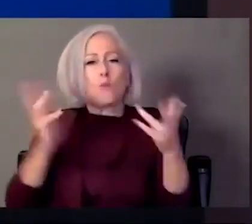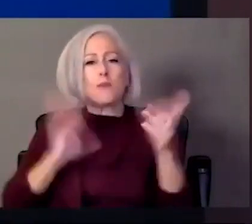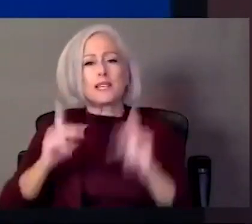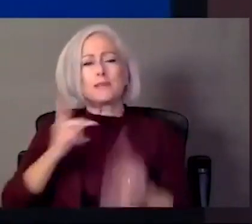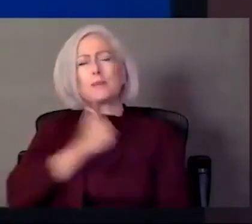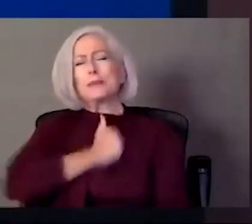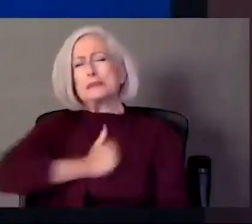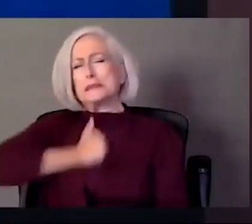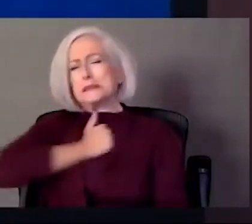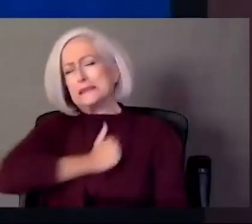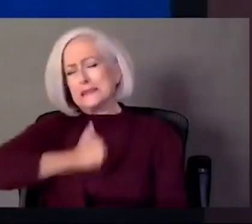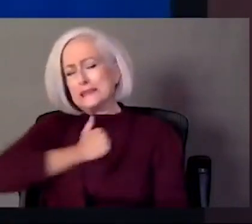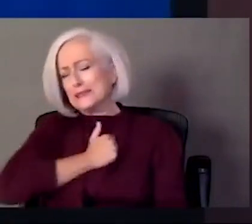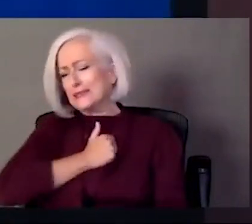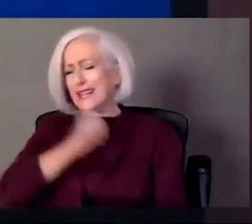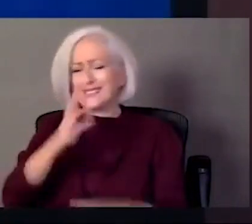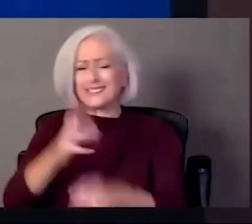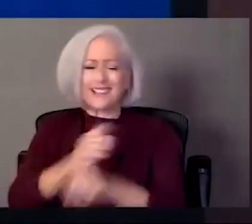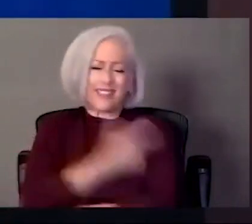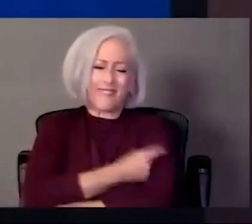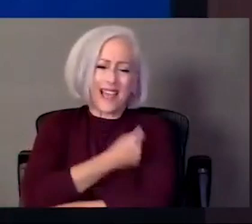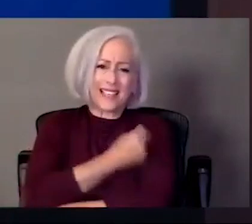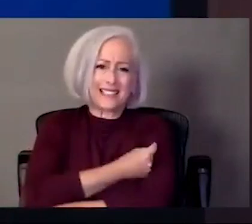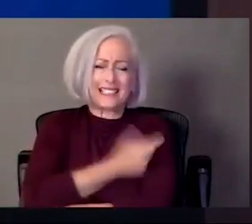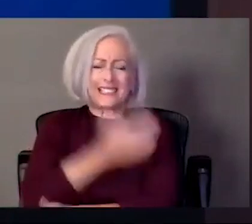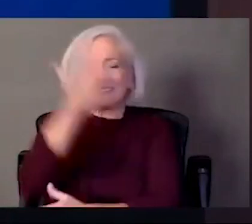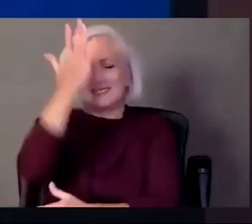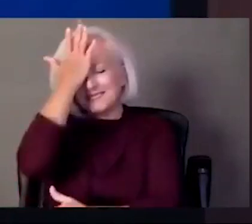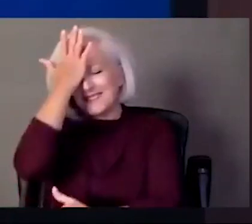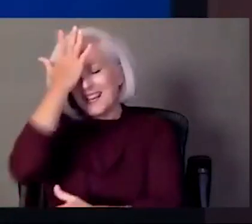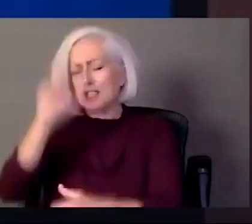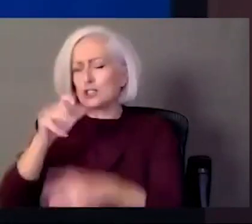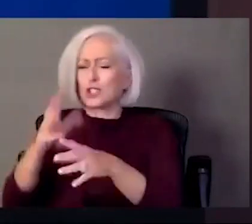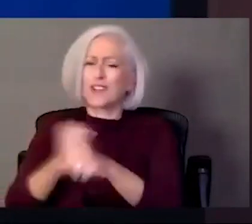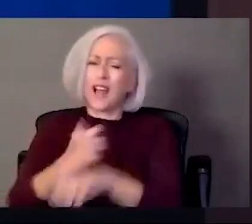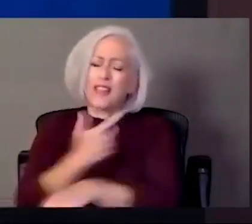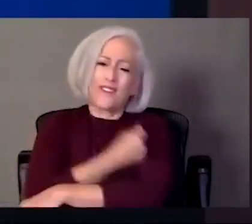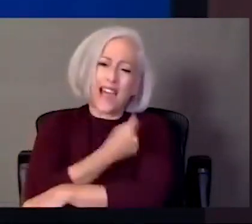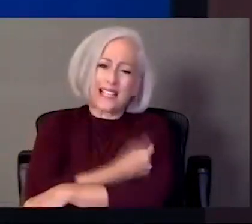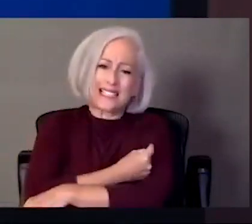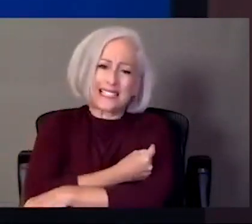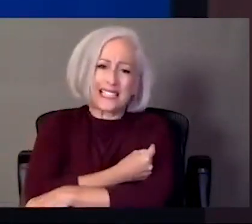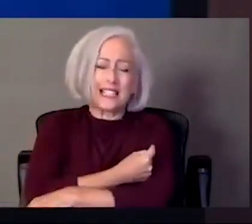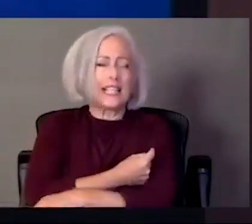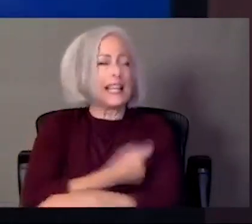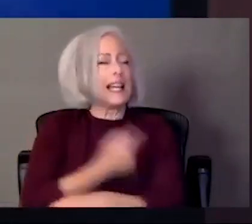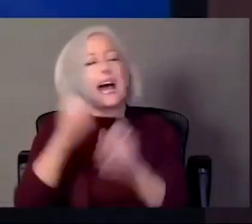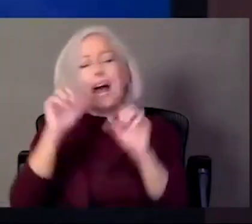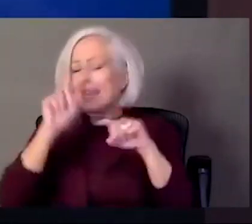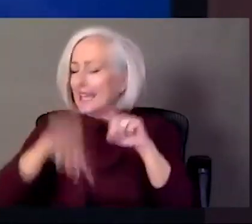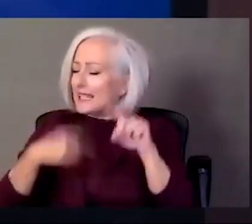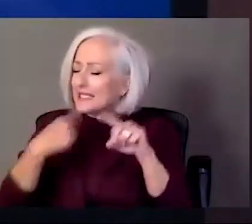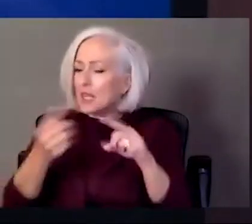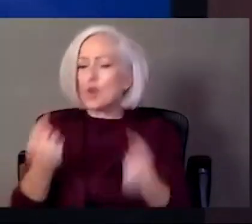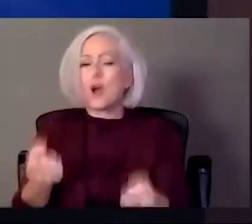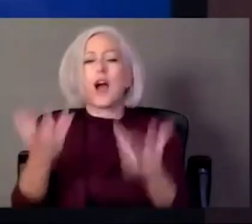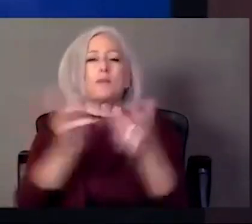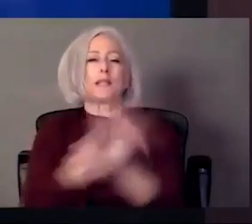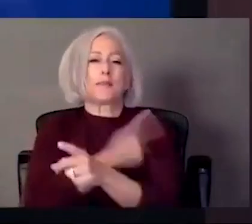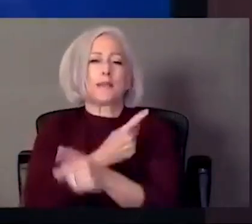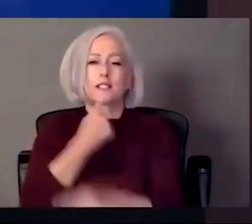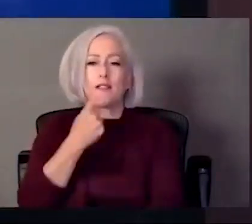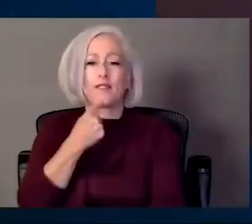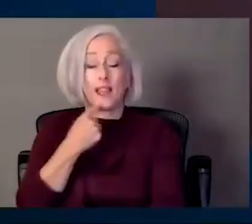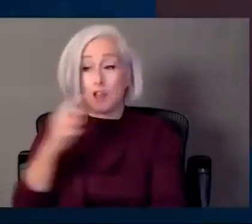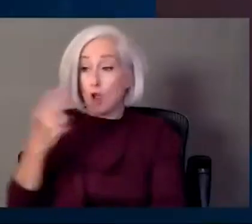aren't vaccinated because they're like, oh, I should have been vaccinated. I can't tell you how many patients have said that to us. Hawkeye, how often have you heard that, the patients